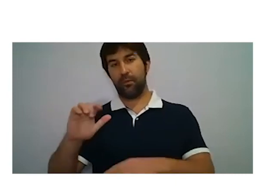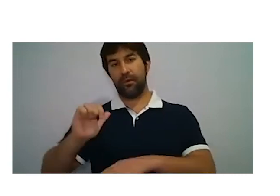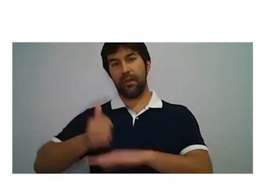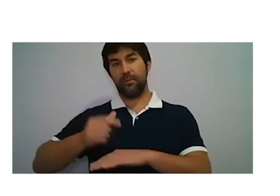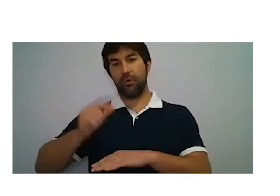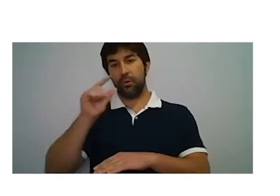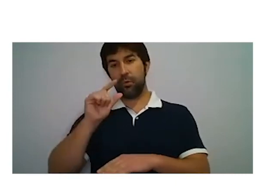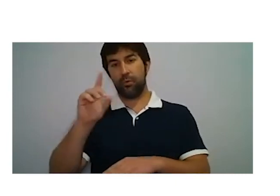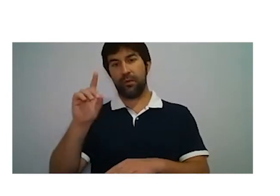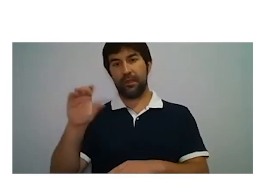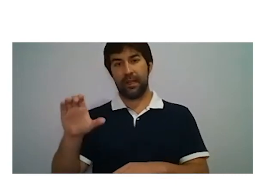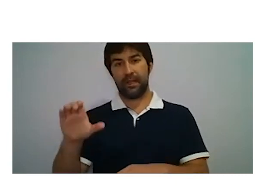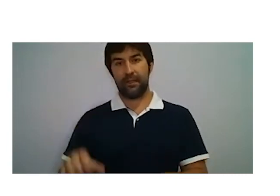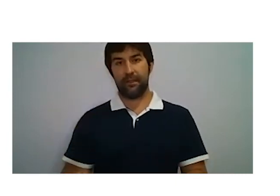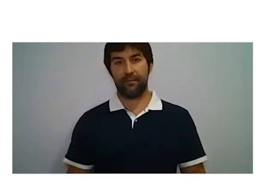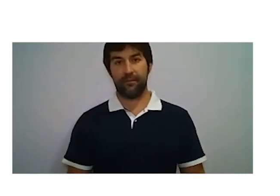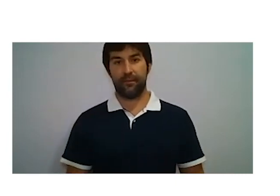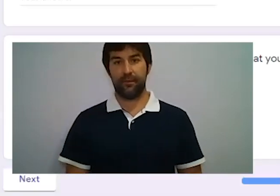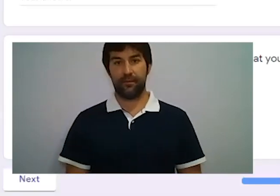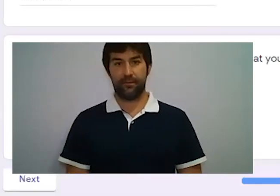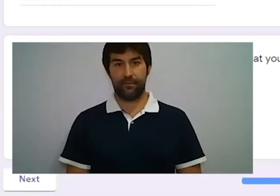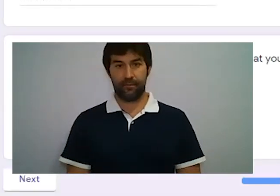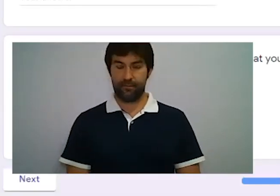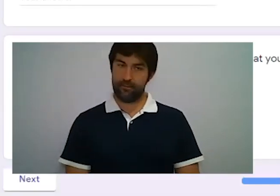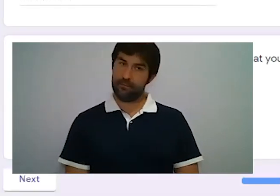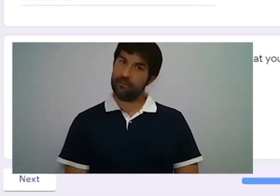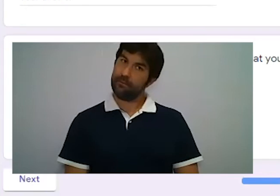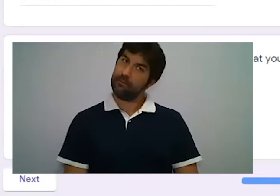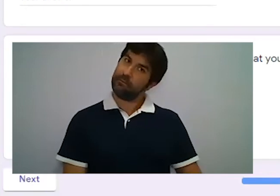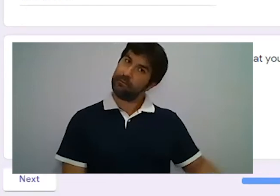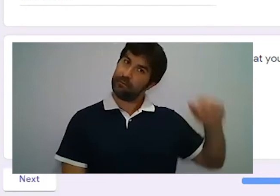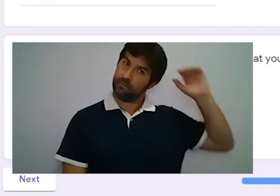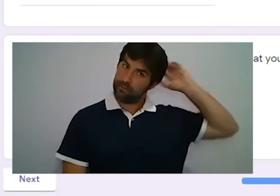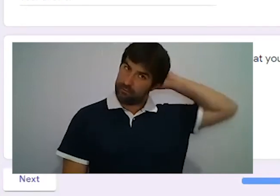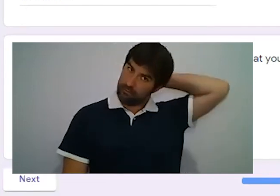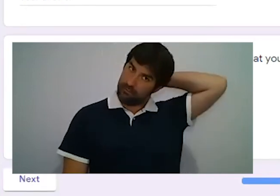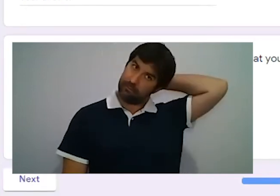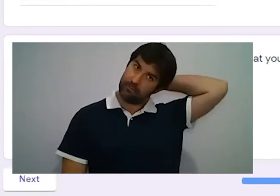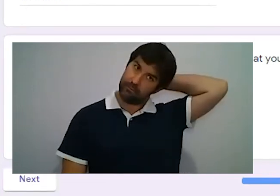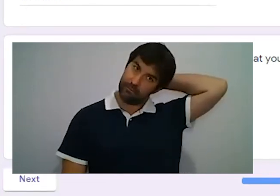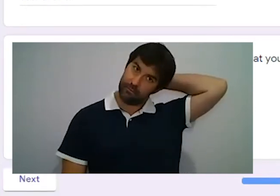other places. We won't do that exclusively, but being really deliberate in that investment.